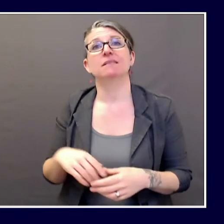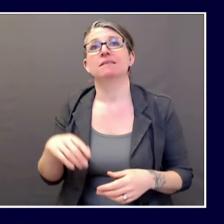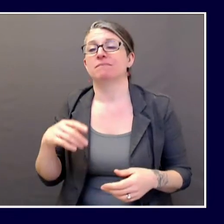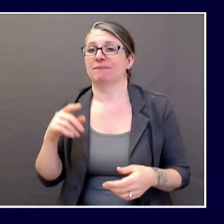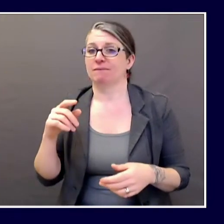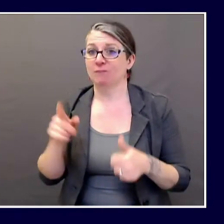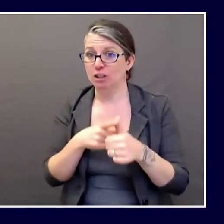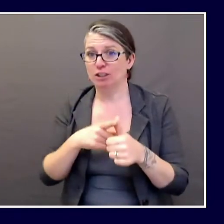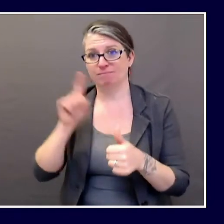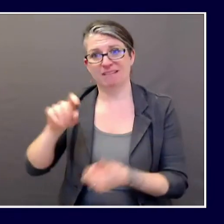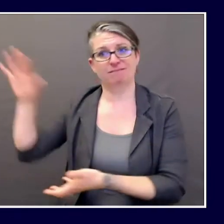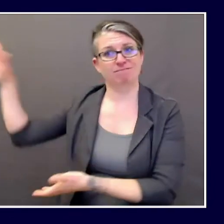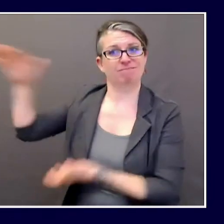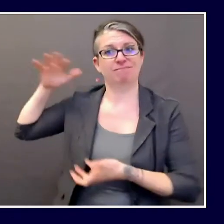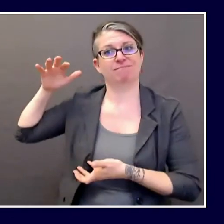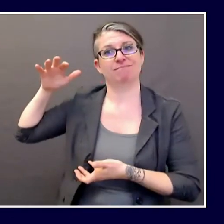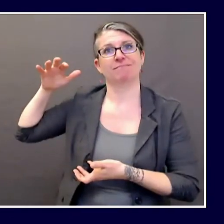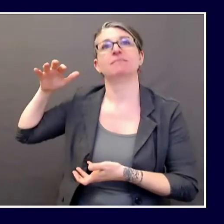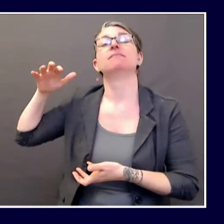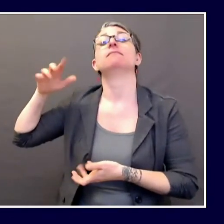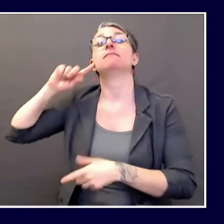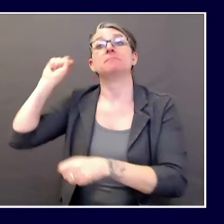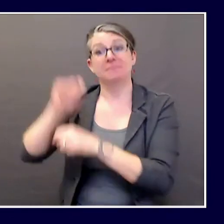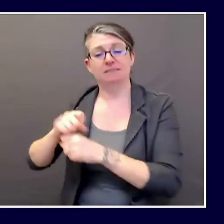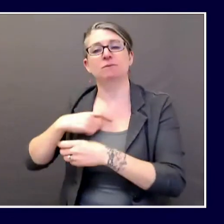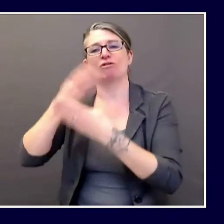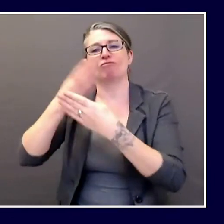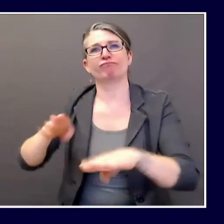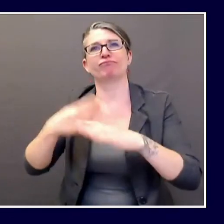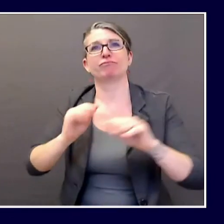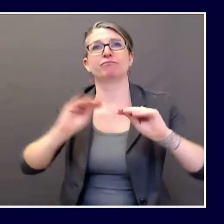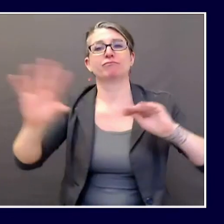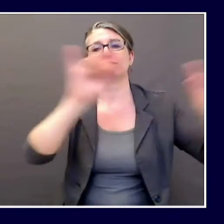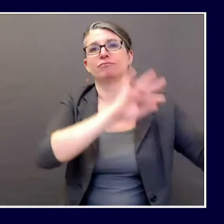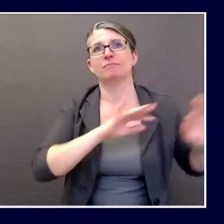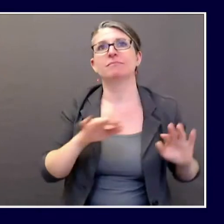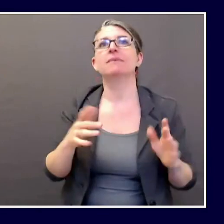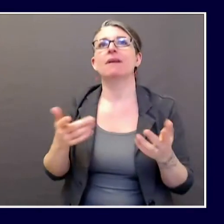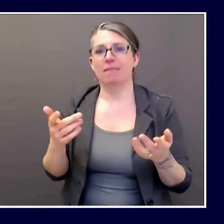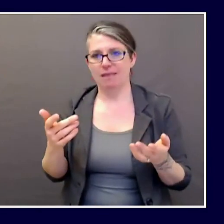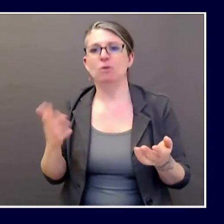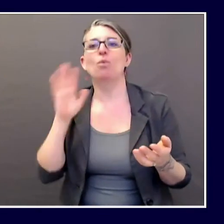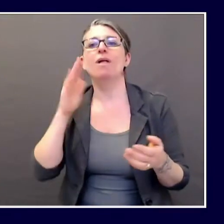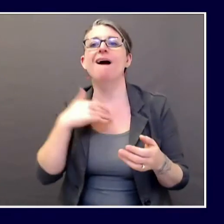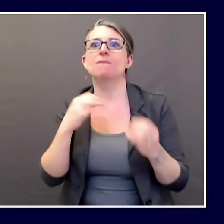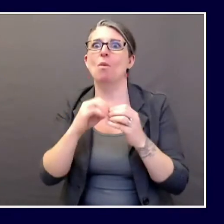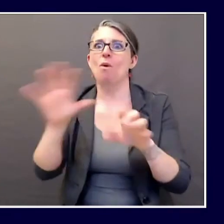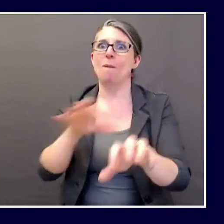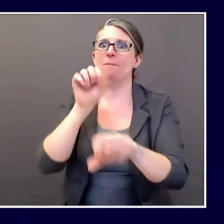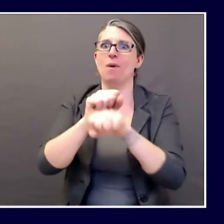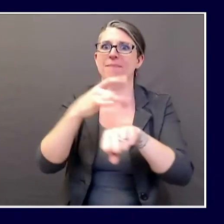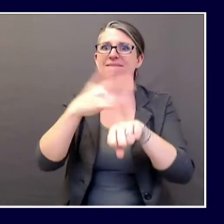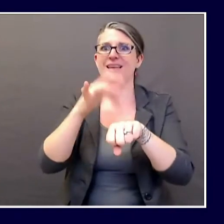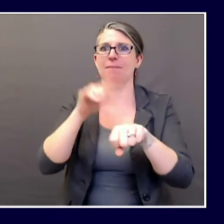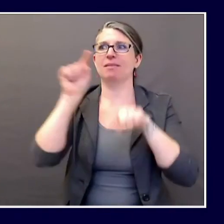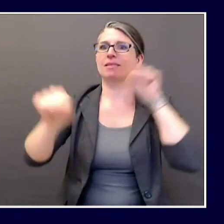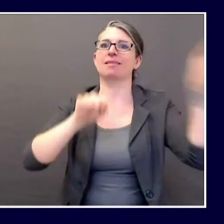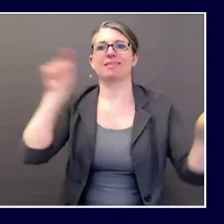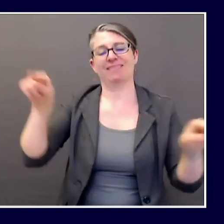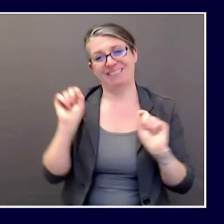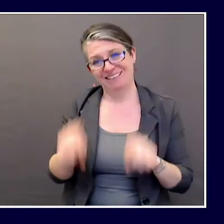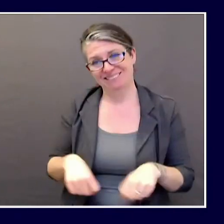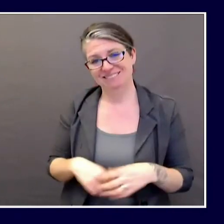asked vaccine sites to do is to think about three things. Number one, can you do more shots per day by adding